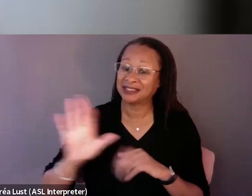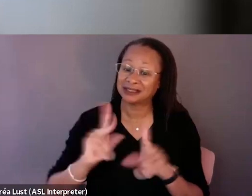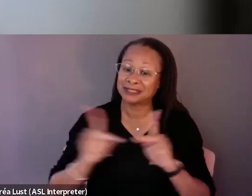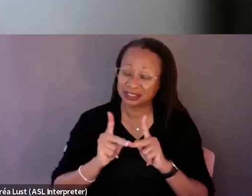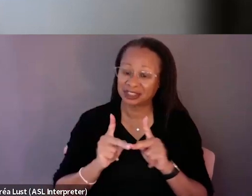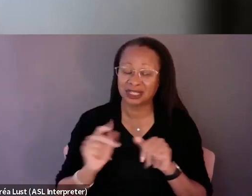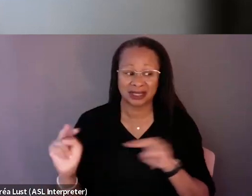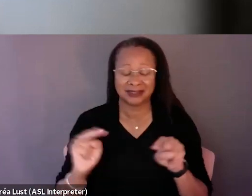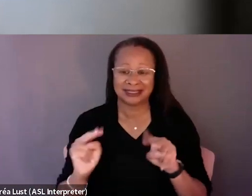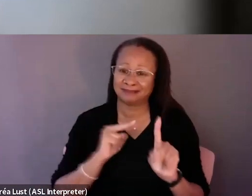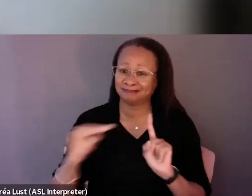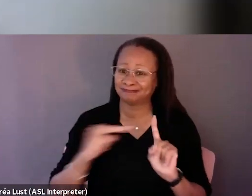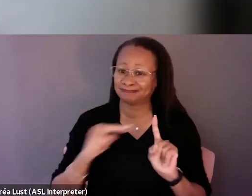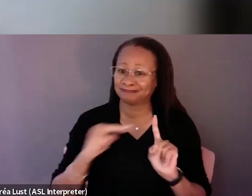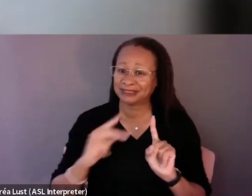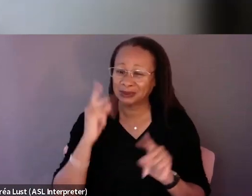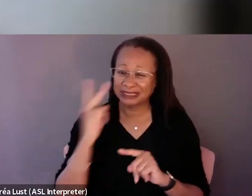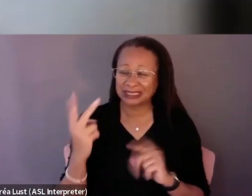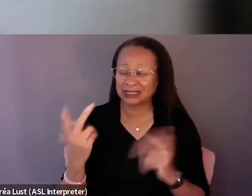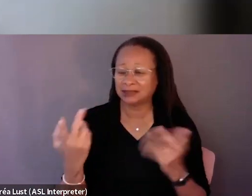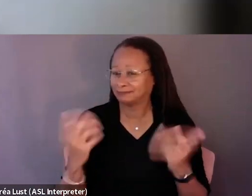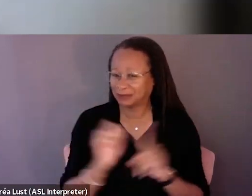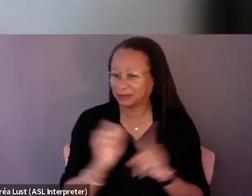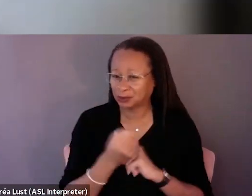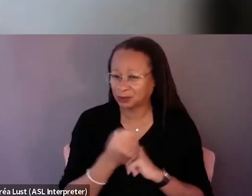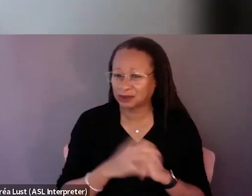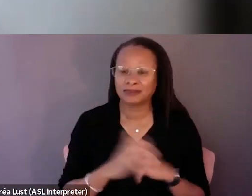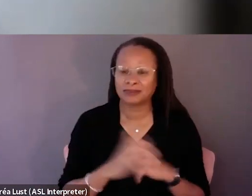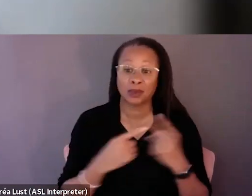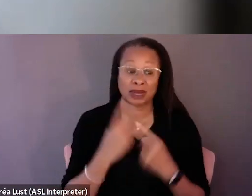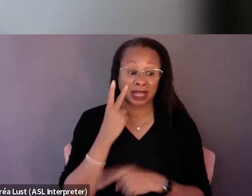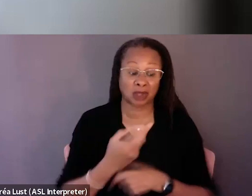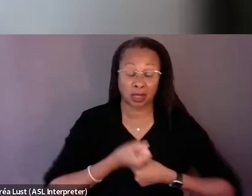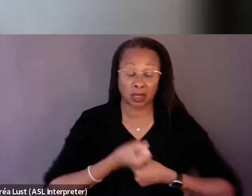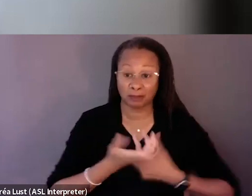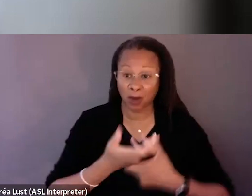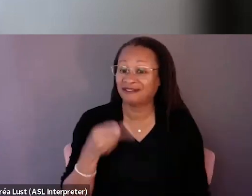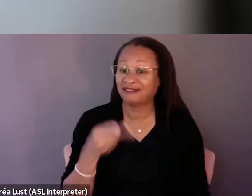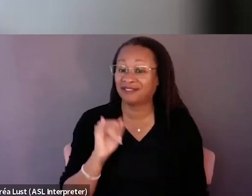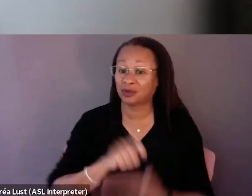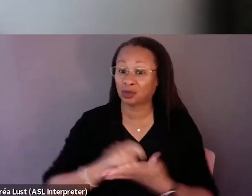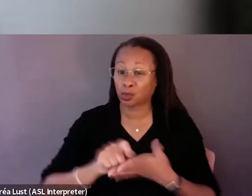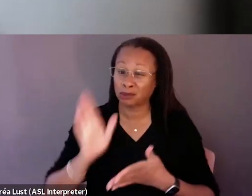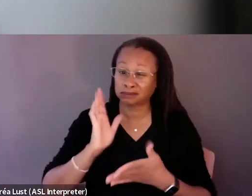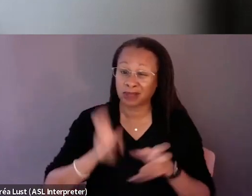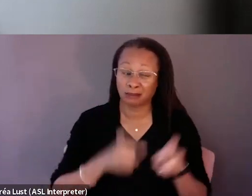see the idea. So when I saw the Phi's poem, that was the time I thought